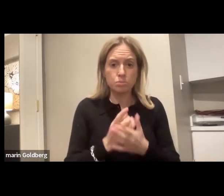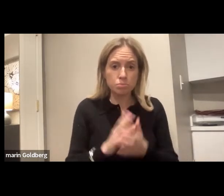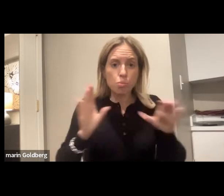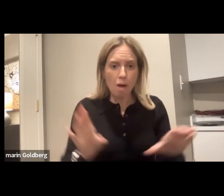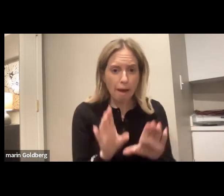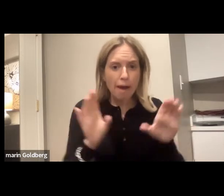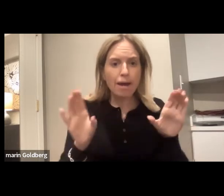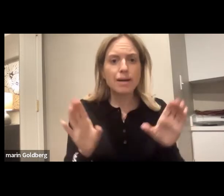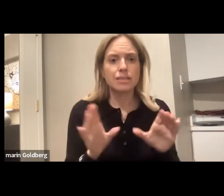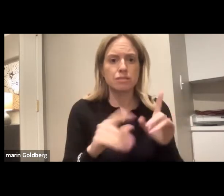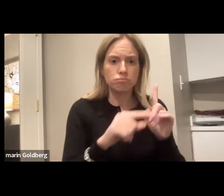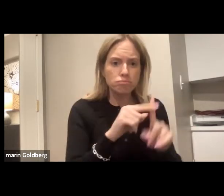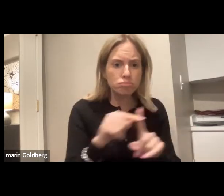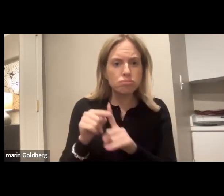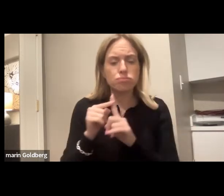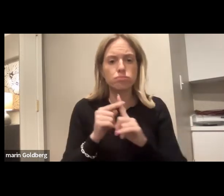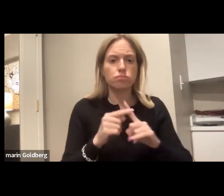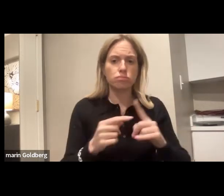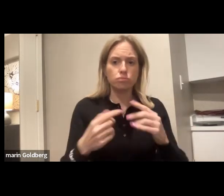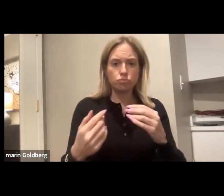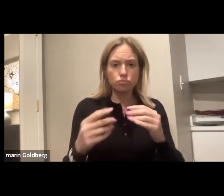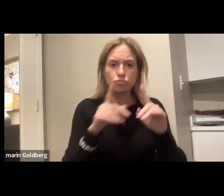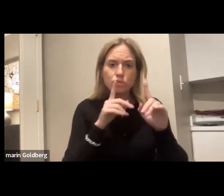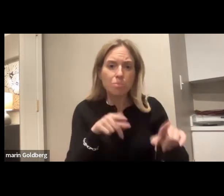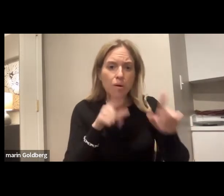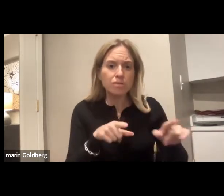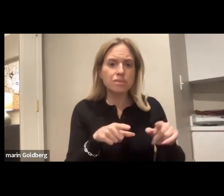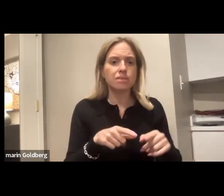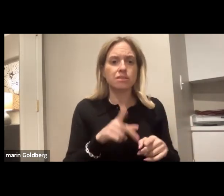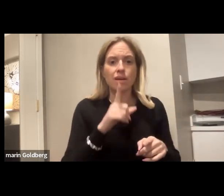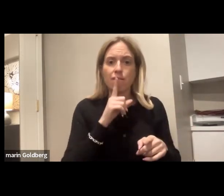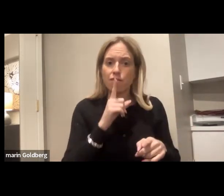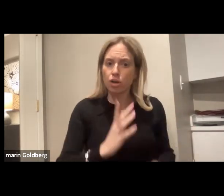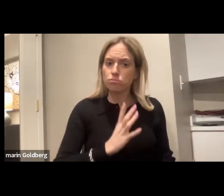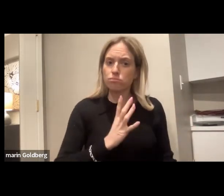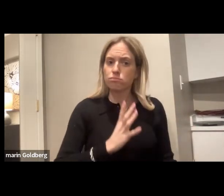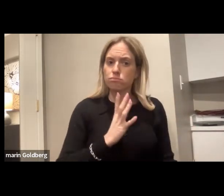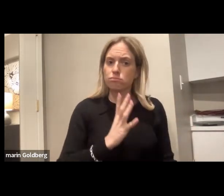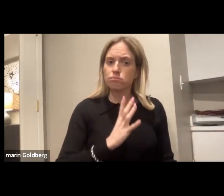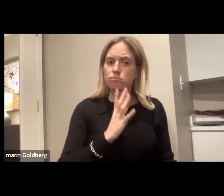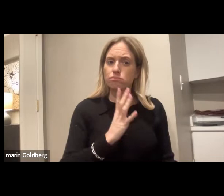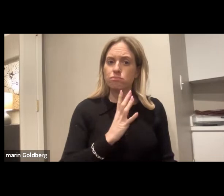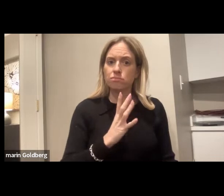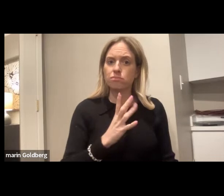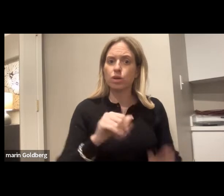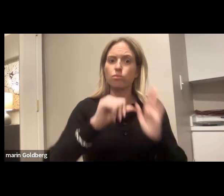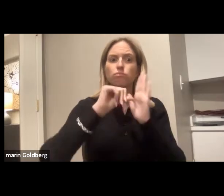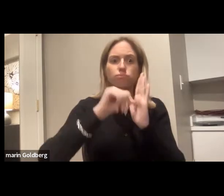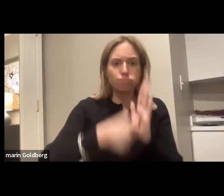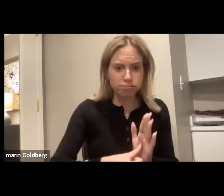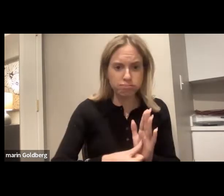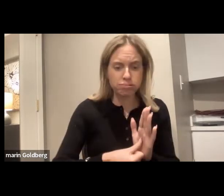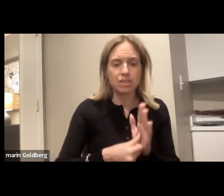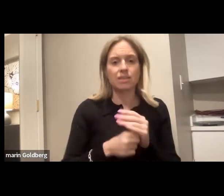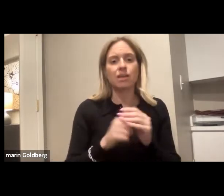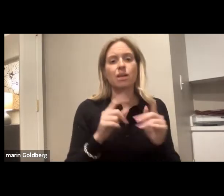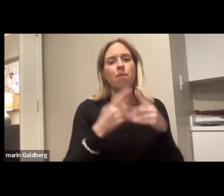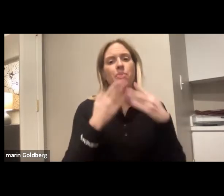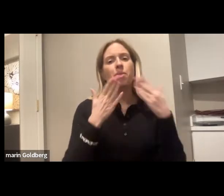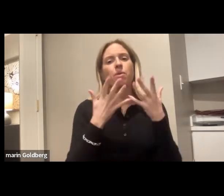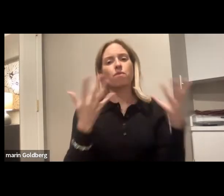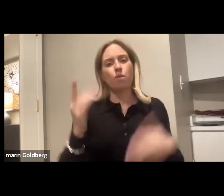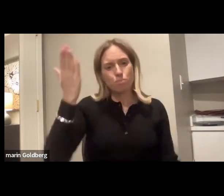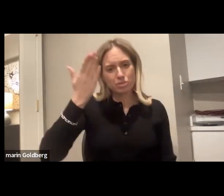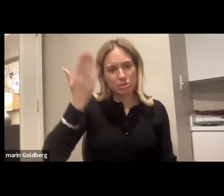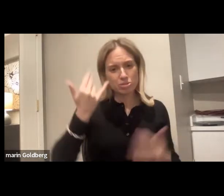proactive and very responsive and very courteous. So I can't say that enough, but thank you so much for your presentation